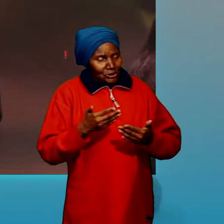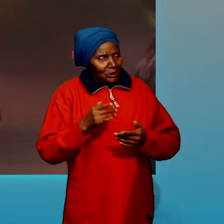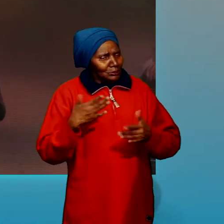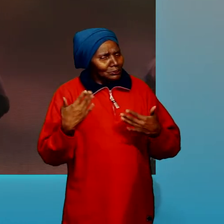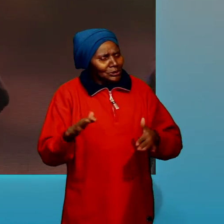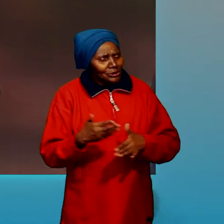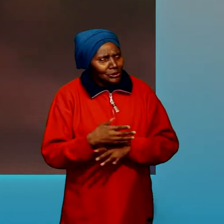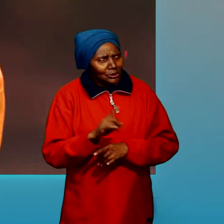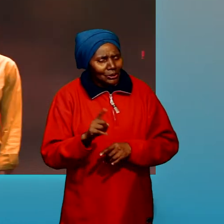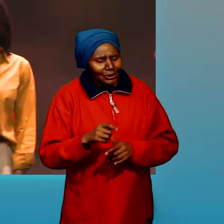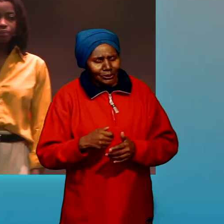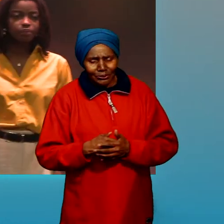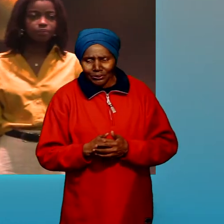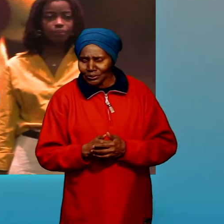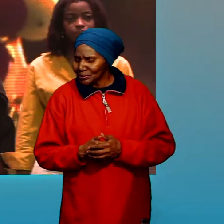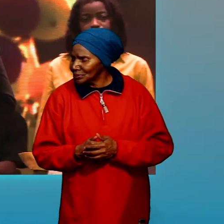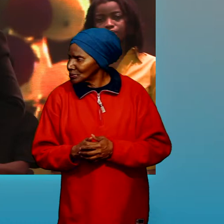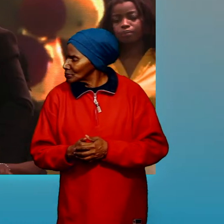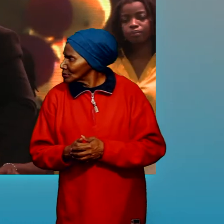good message, great message, lovely?